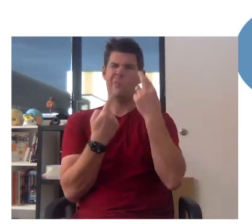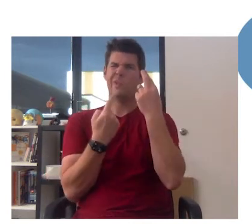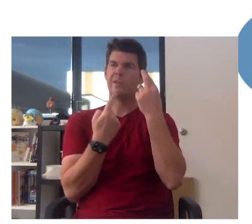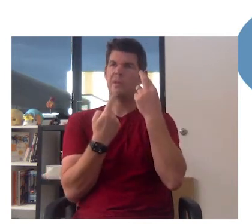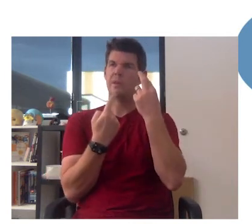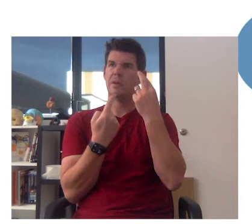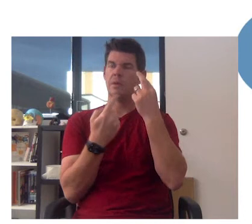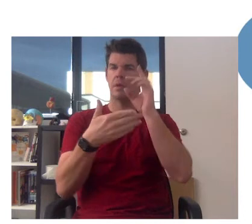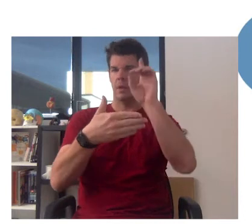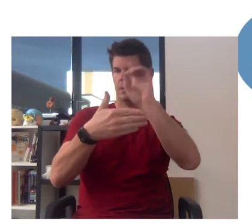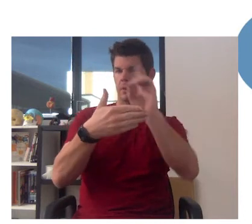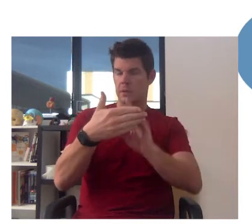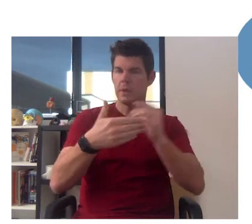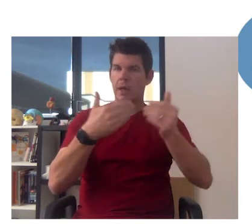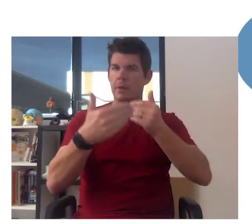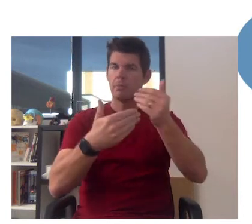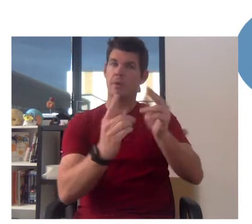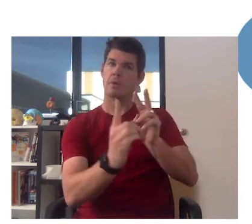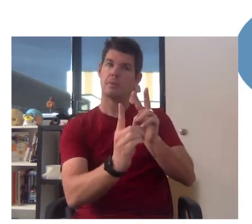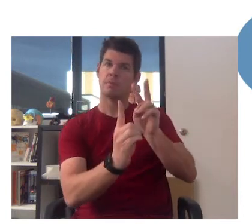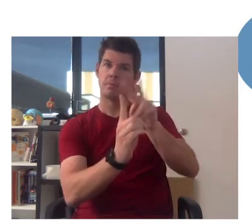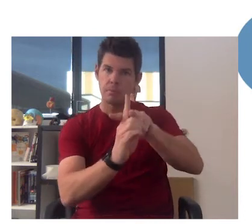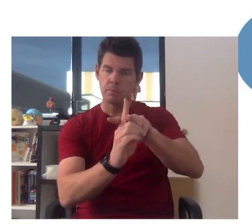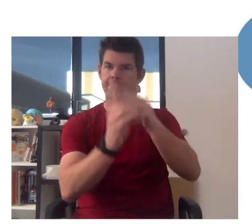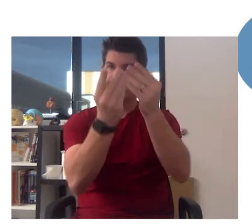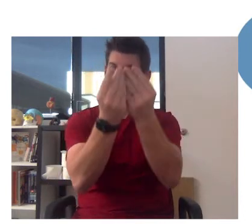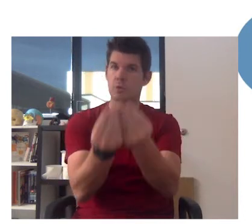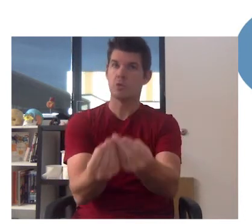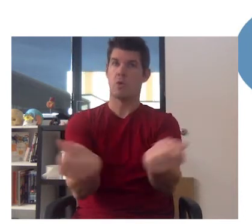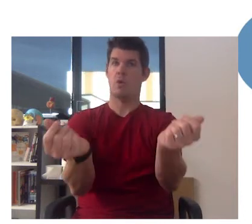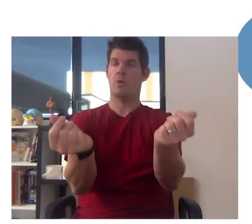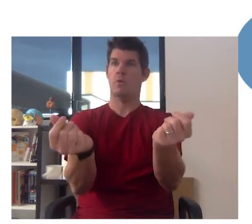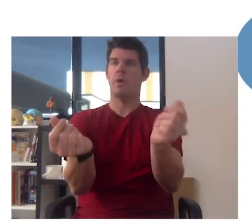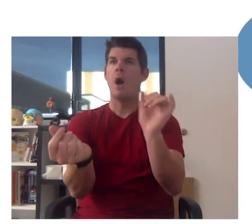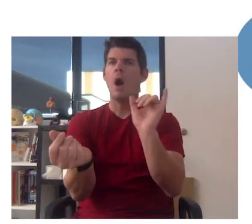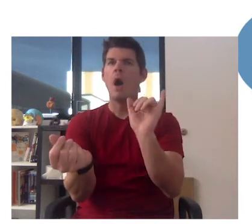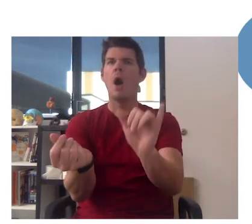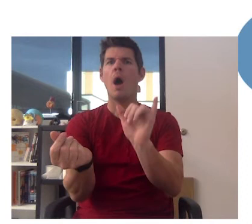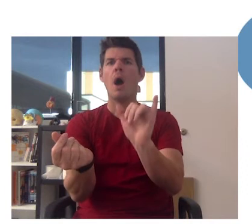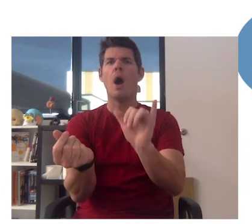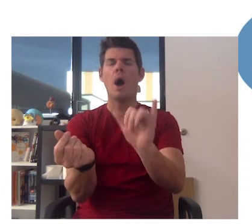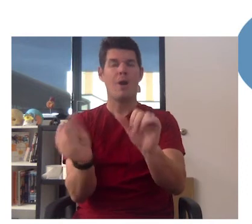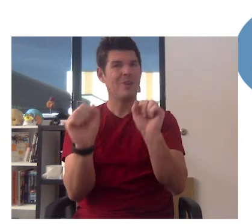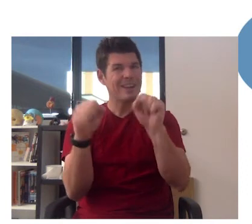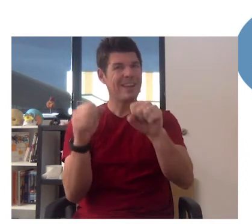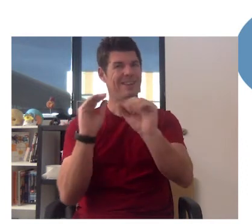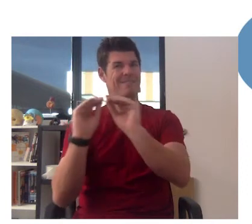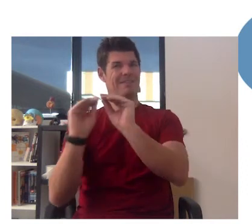design process to try to come up with a way to solve that problem, okay?